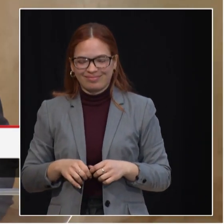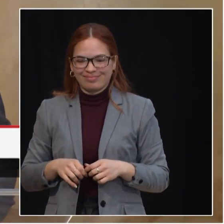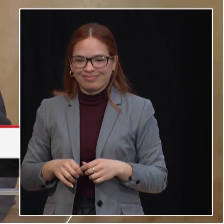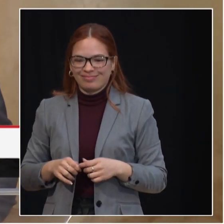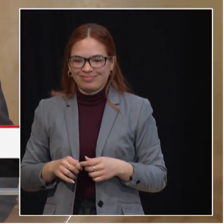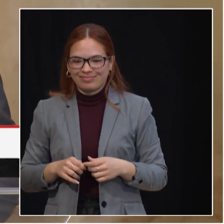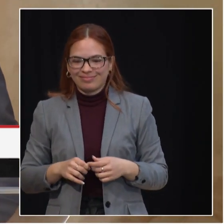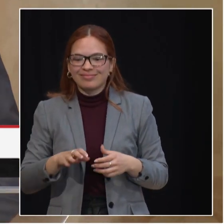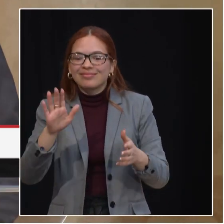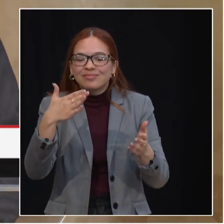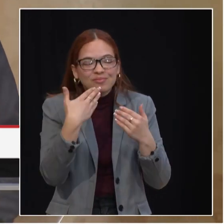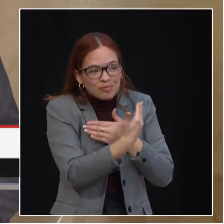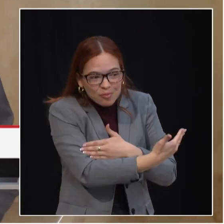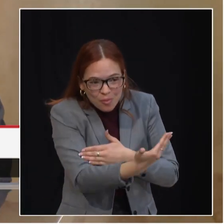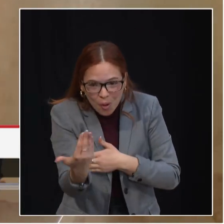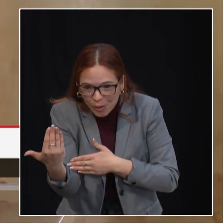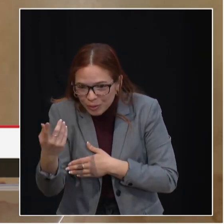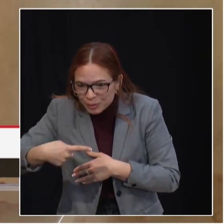Good morning, everybody.